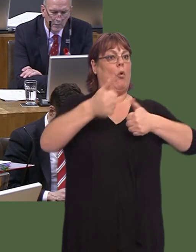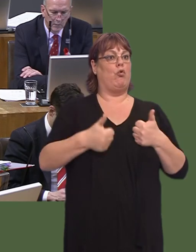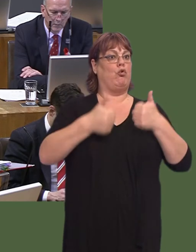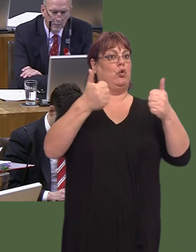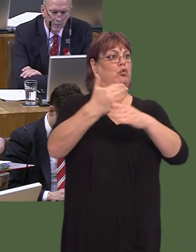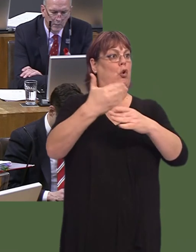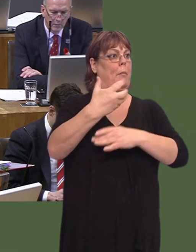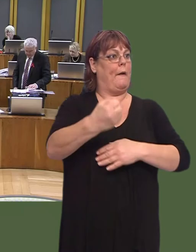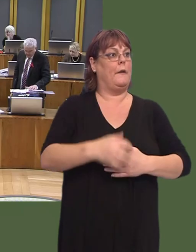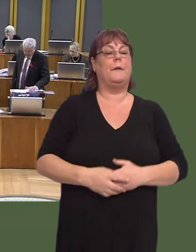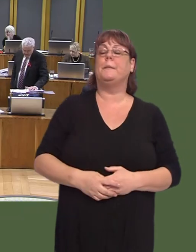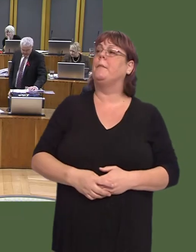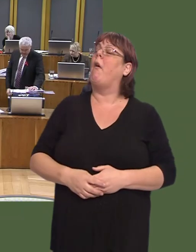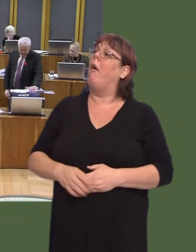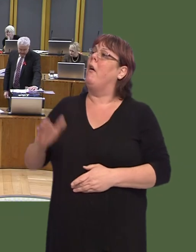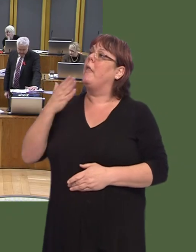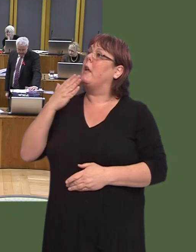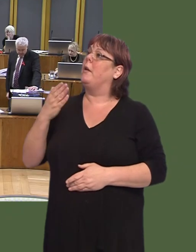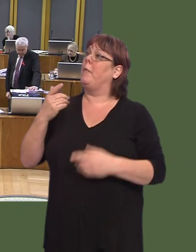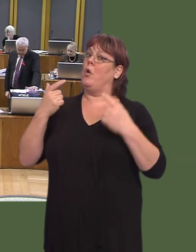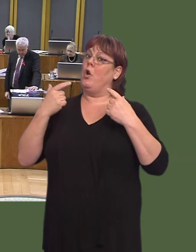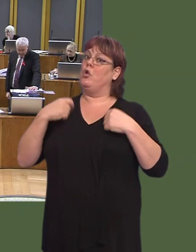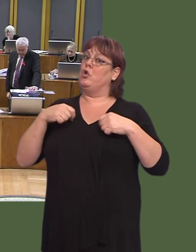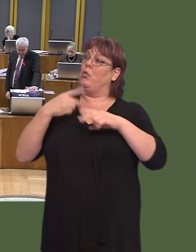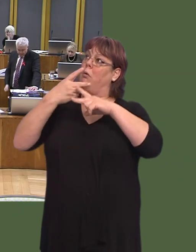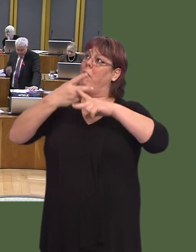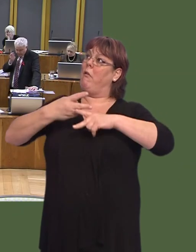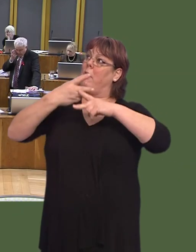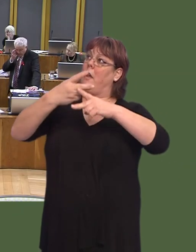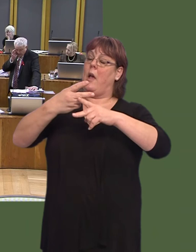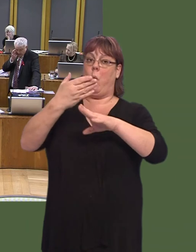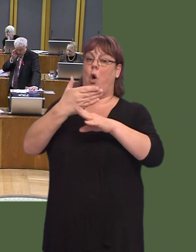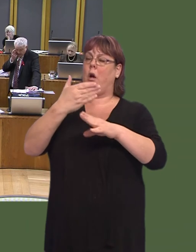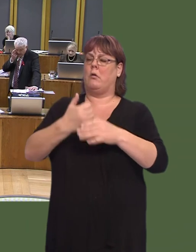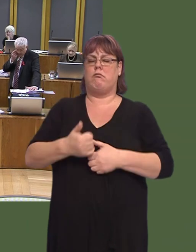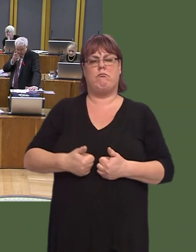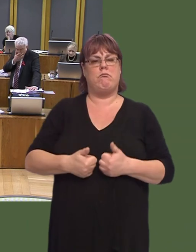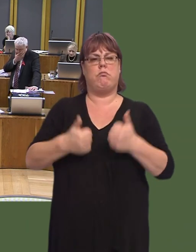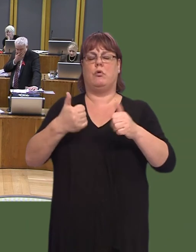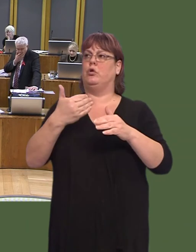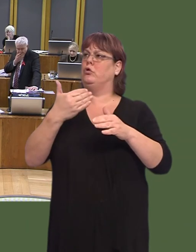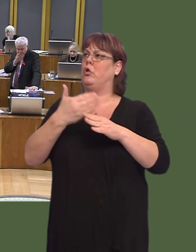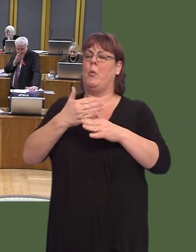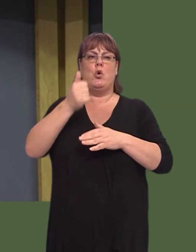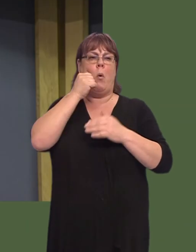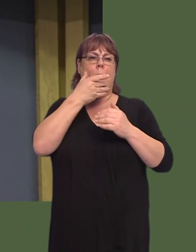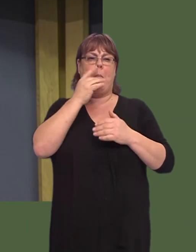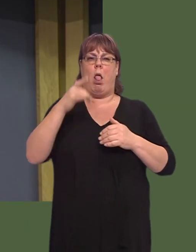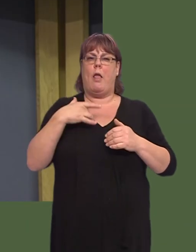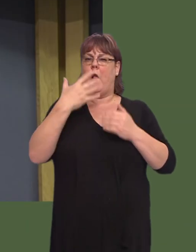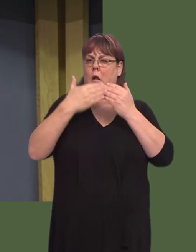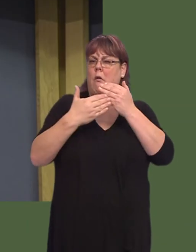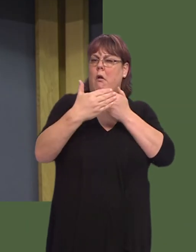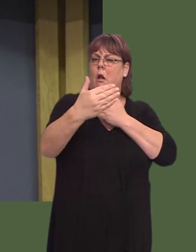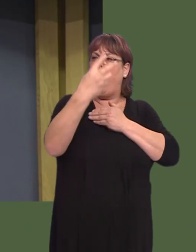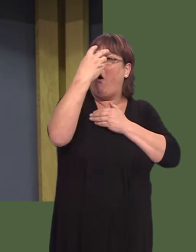positive career choice. Thank you, First Minister. Social care workers do an outstanding job. With an ageing population living